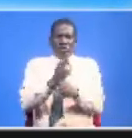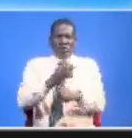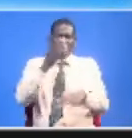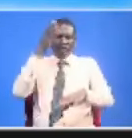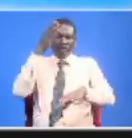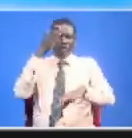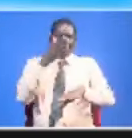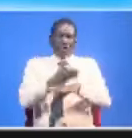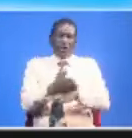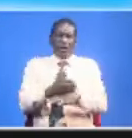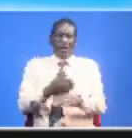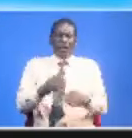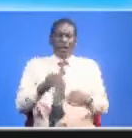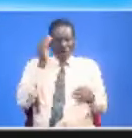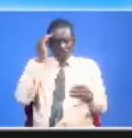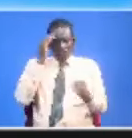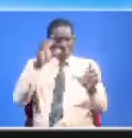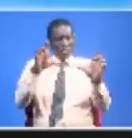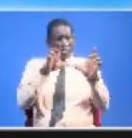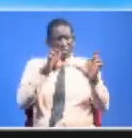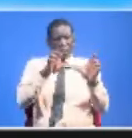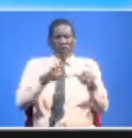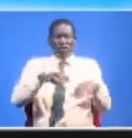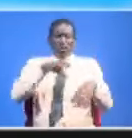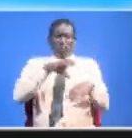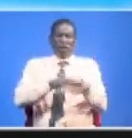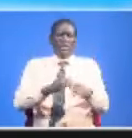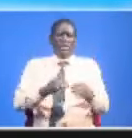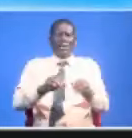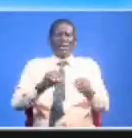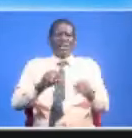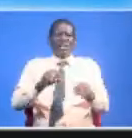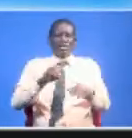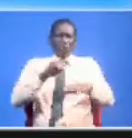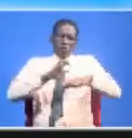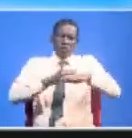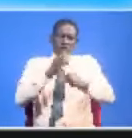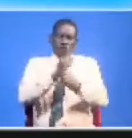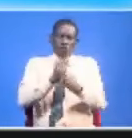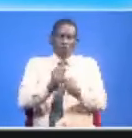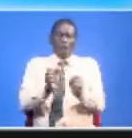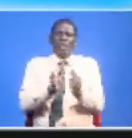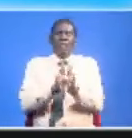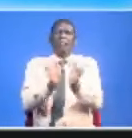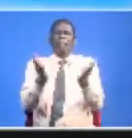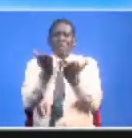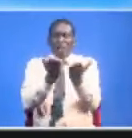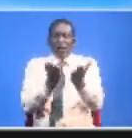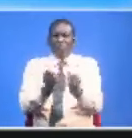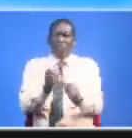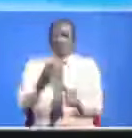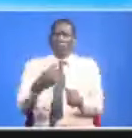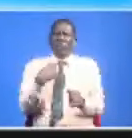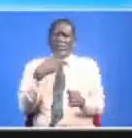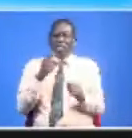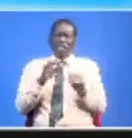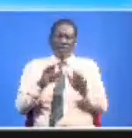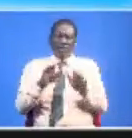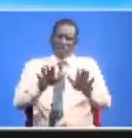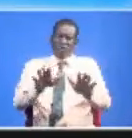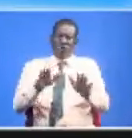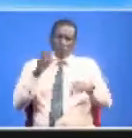academic certificates to secure lucrative jobs in the public service, which it says is abetting corruption